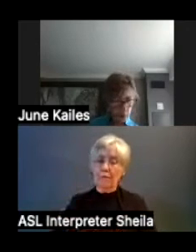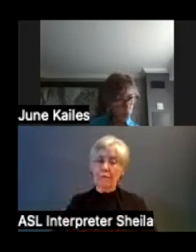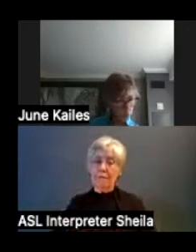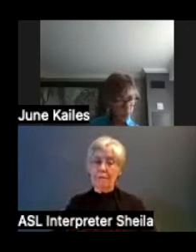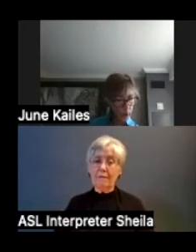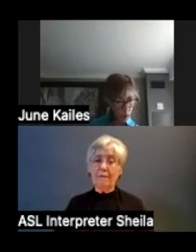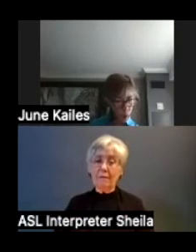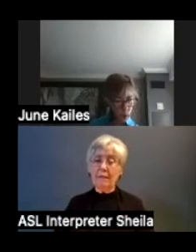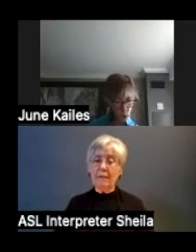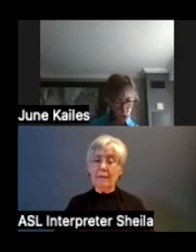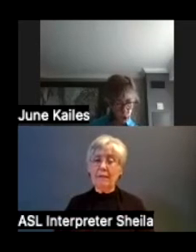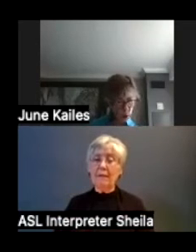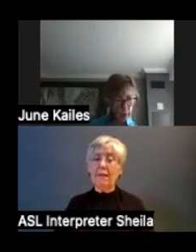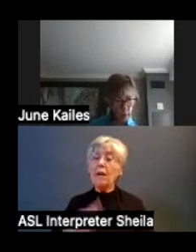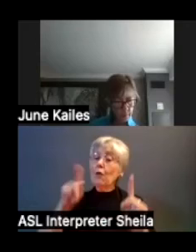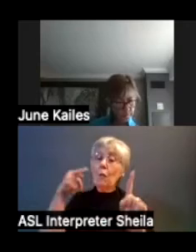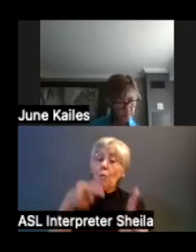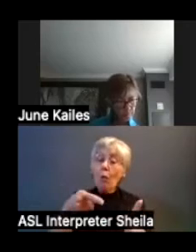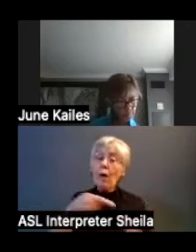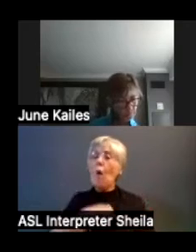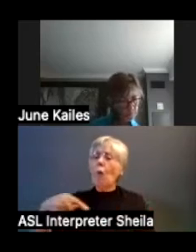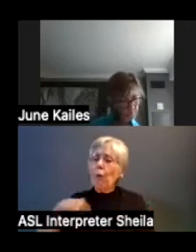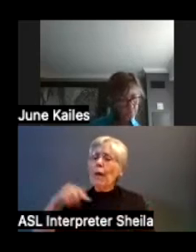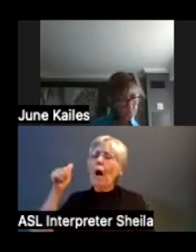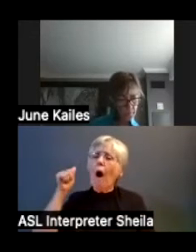is we all should.